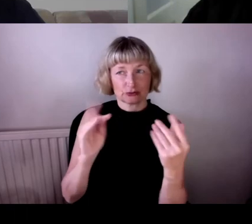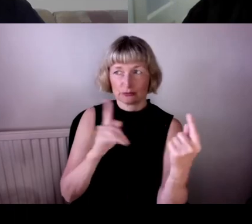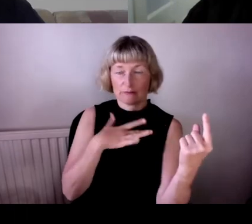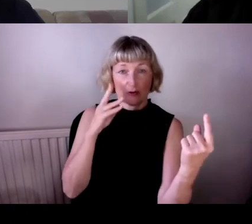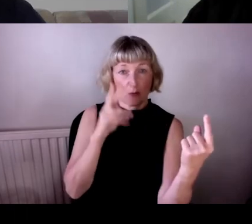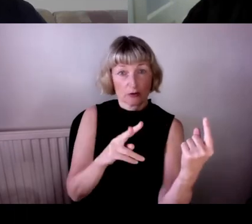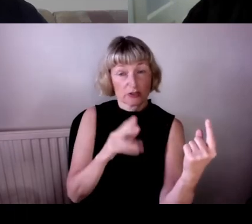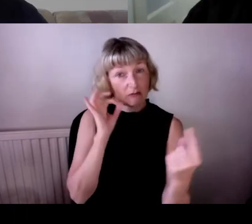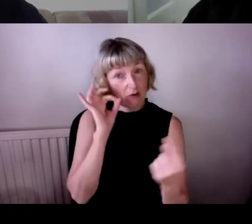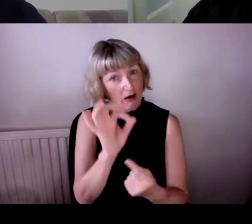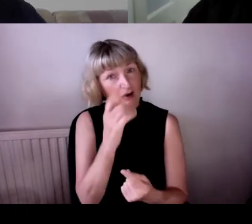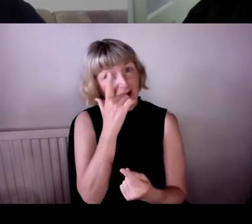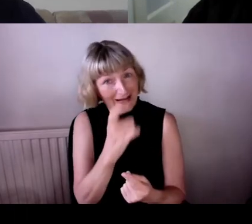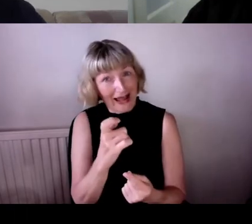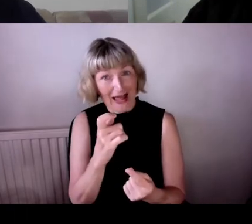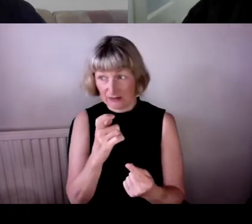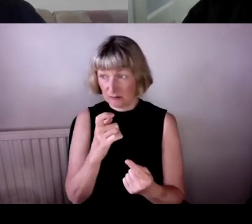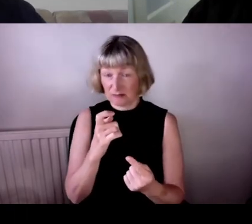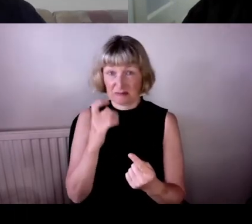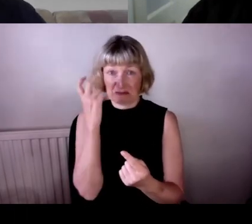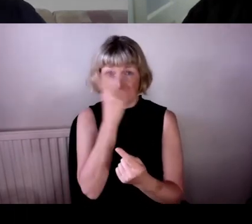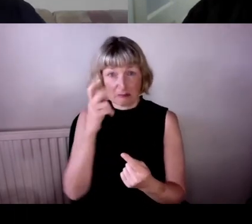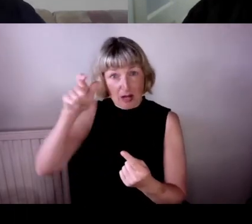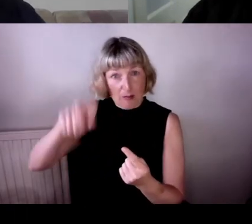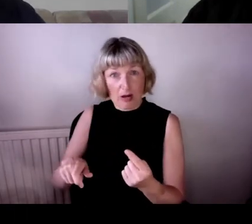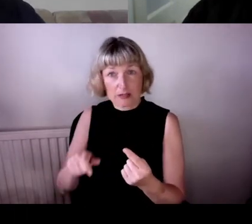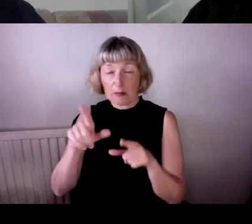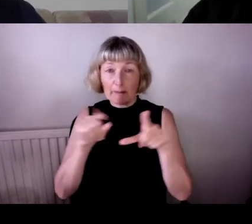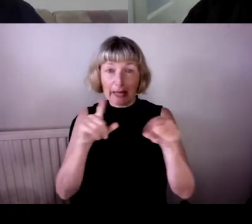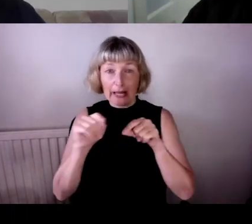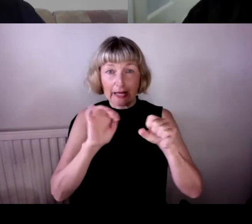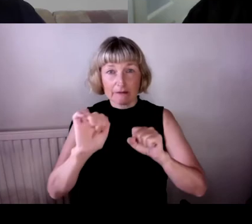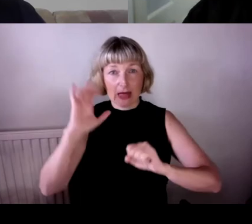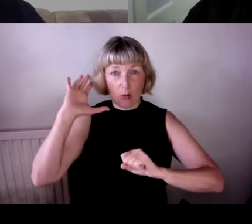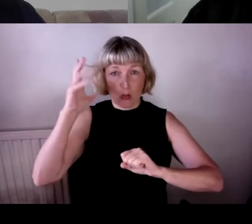impaired blind people who choose to use AD select audio describers